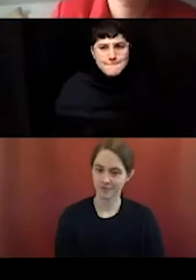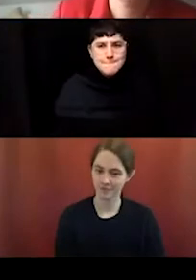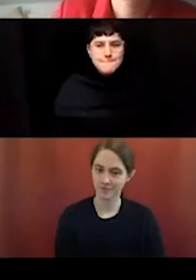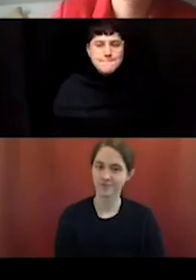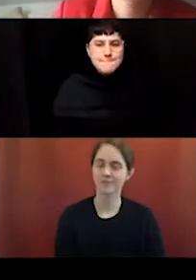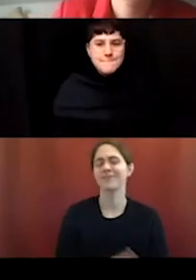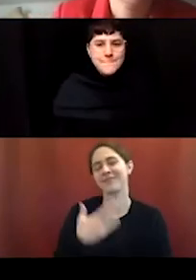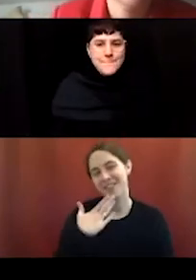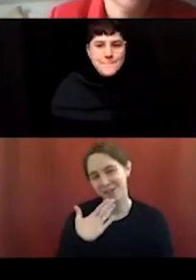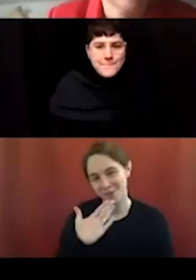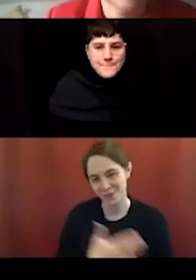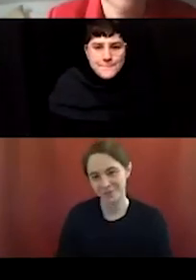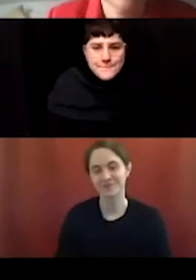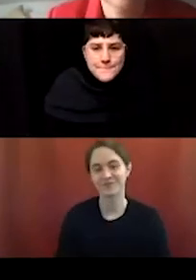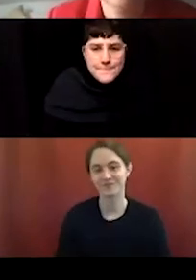Thank you.